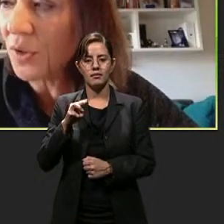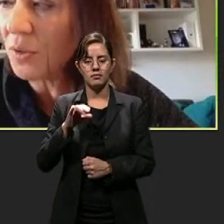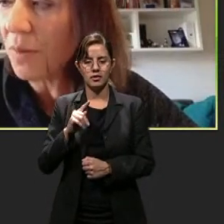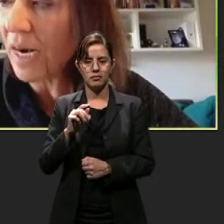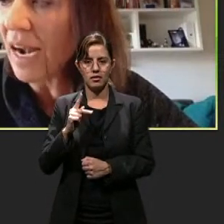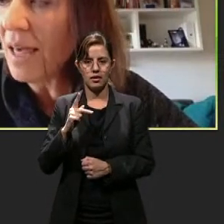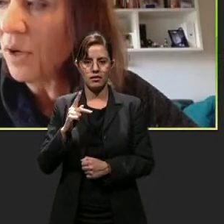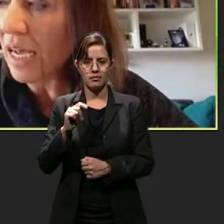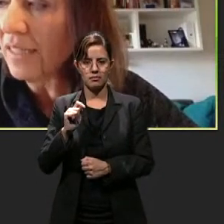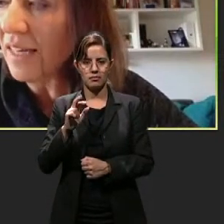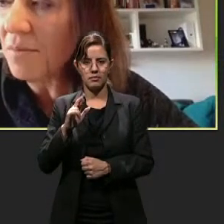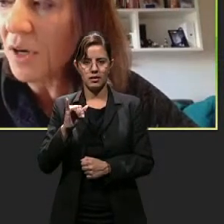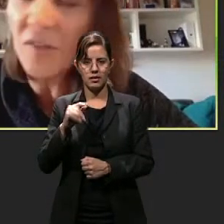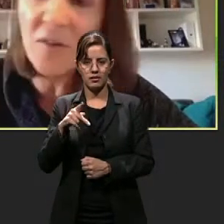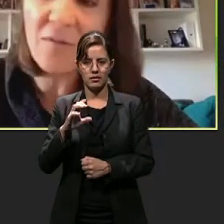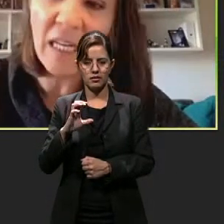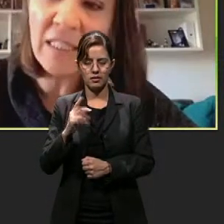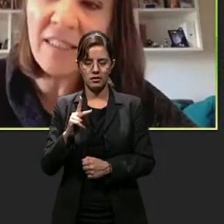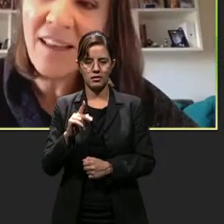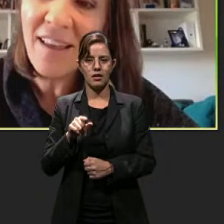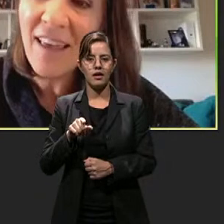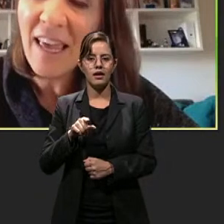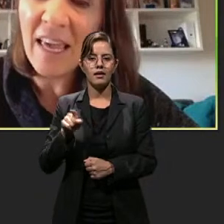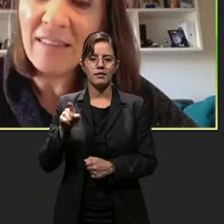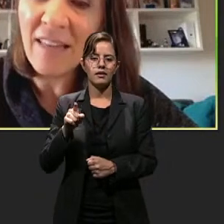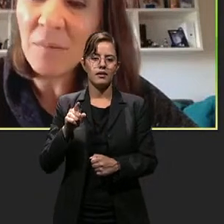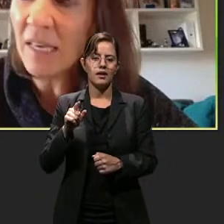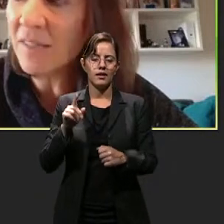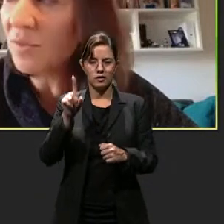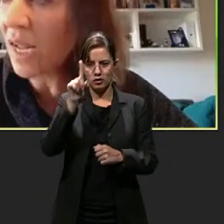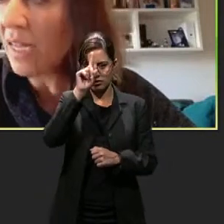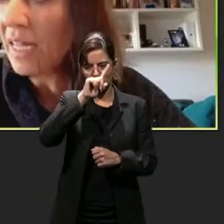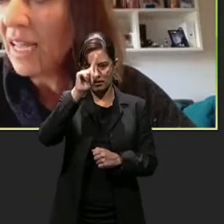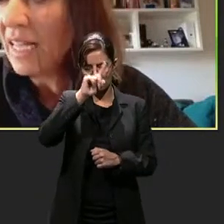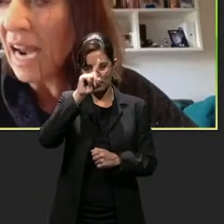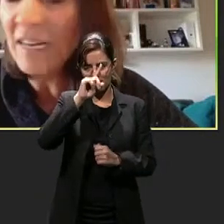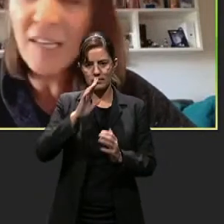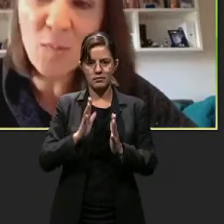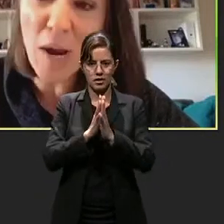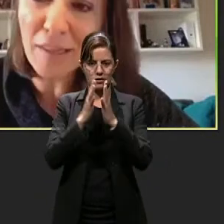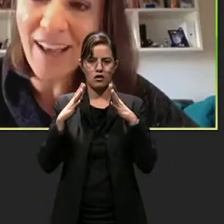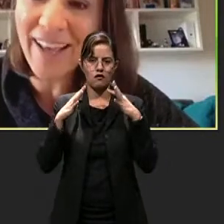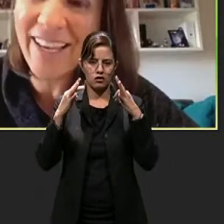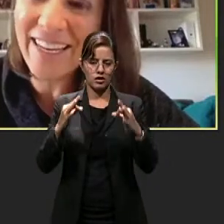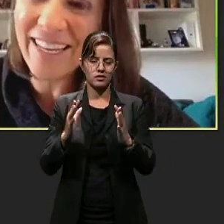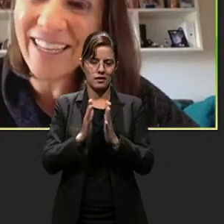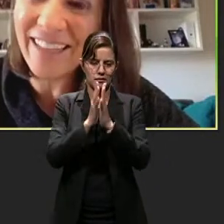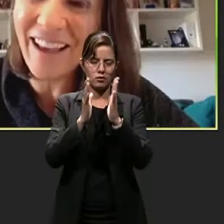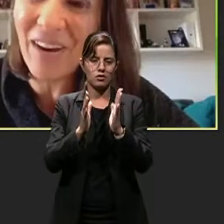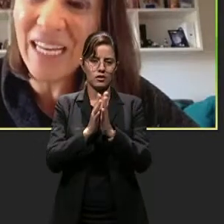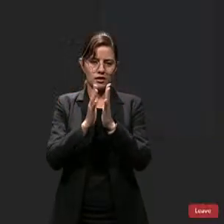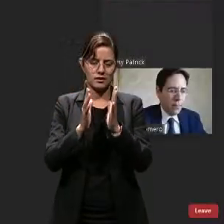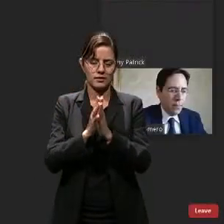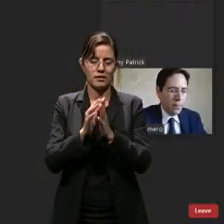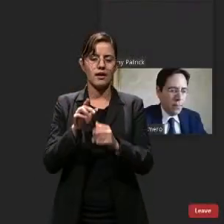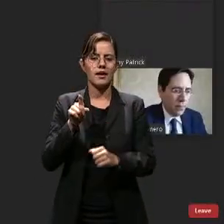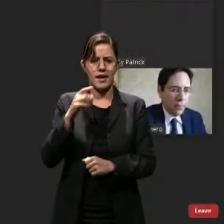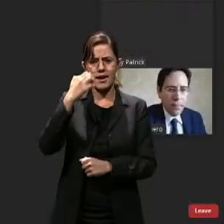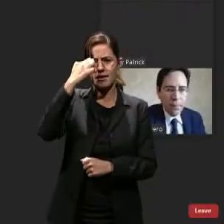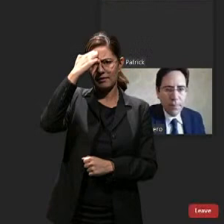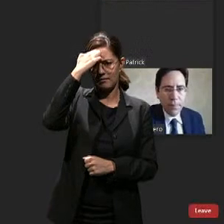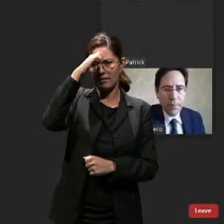who is a senior advisor to the elections program at Democracy Fund. She is an amazing expert in